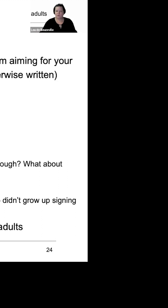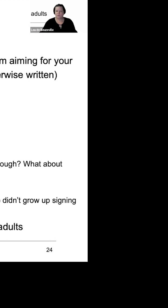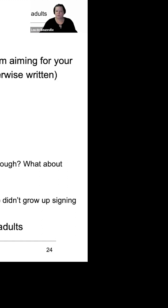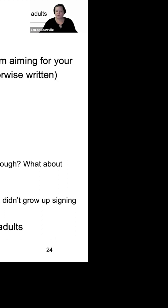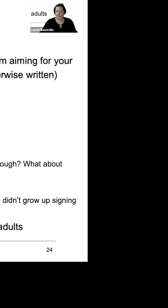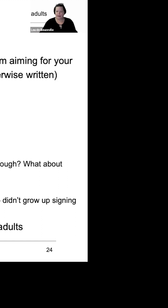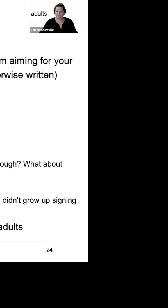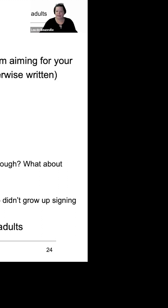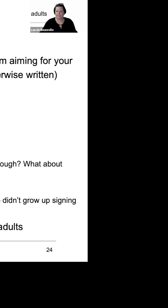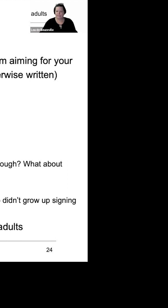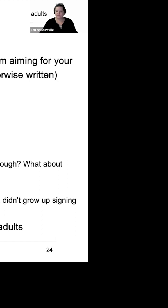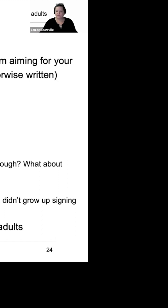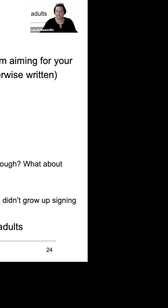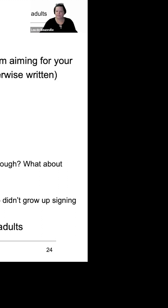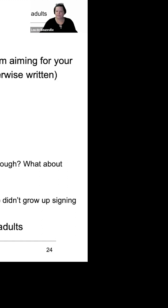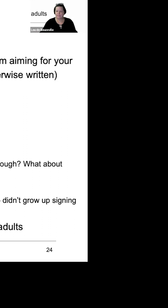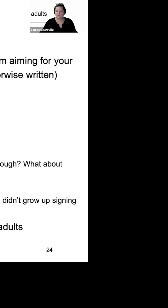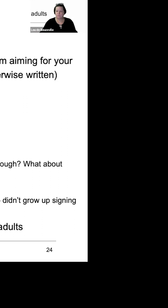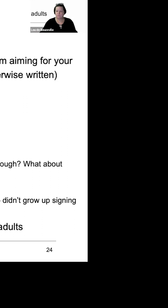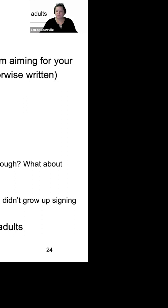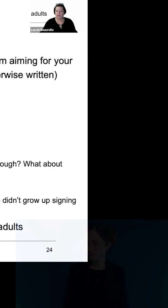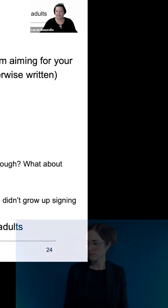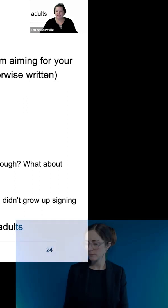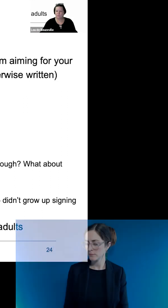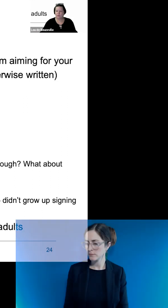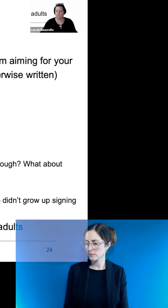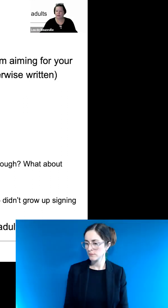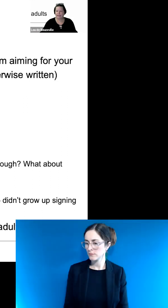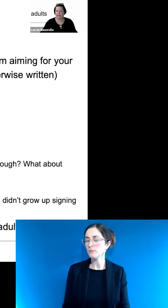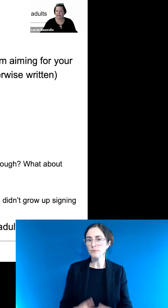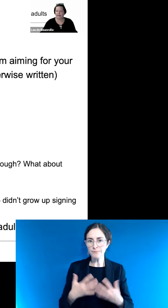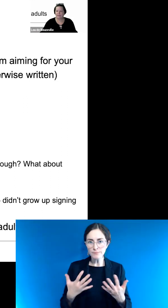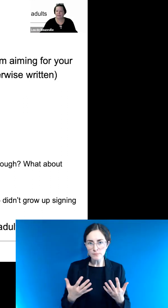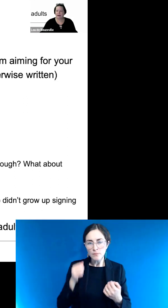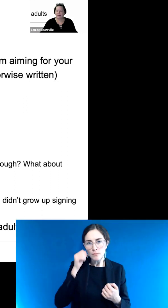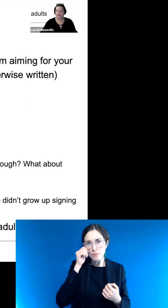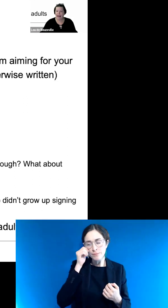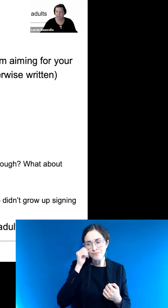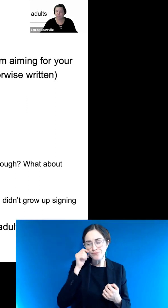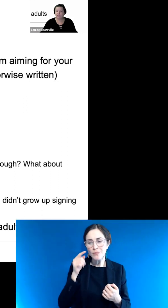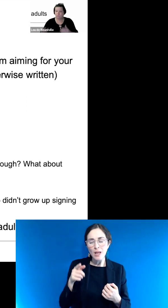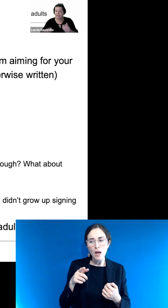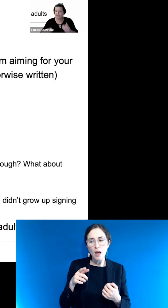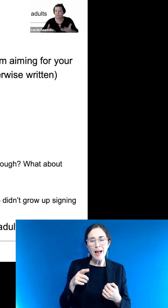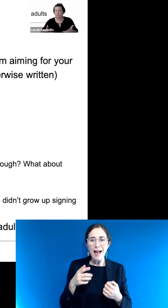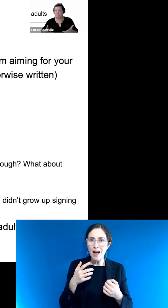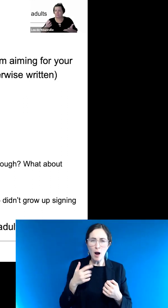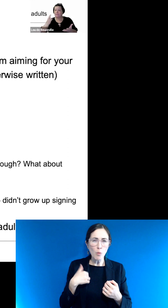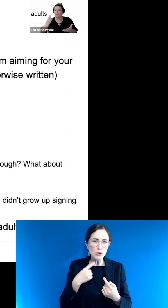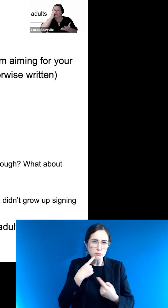So I guess one of the things is to recognise, and that's what I'm trying to get at, that there are actually